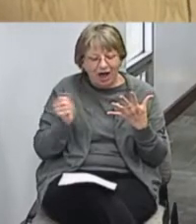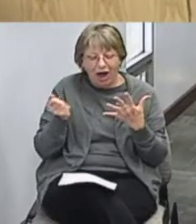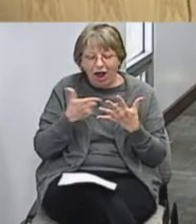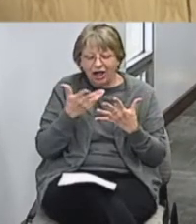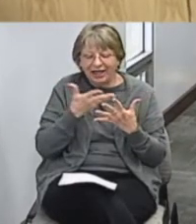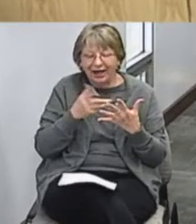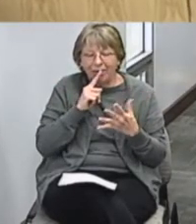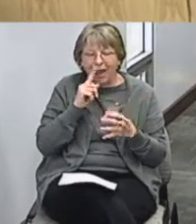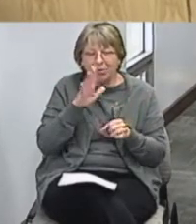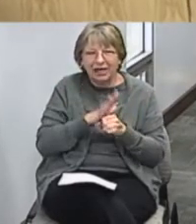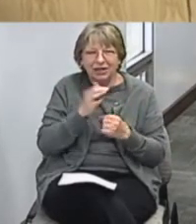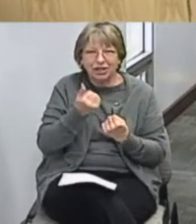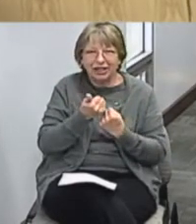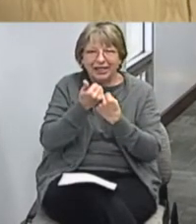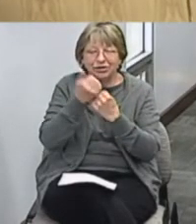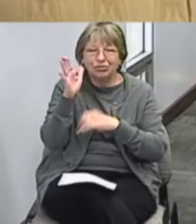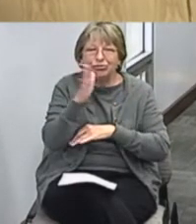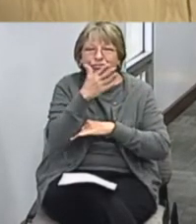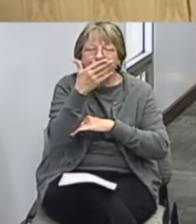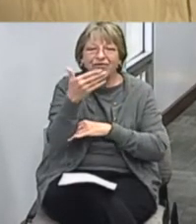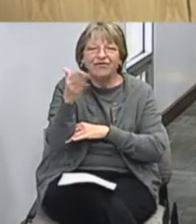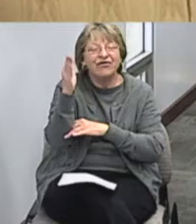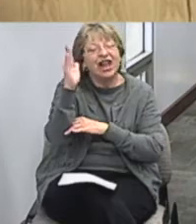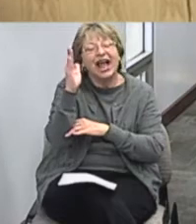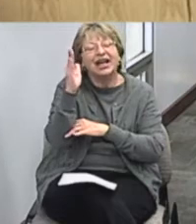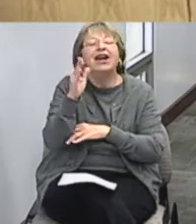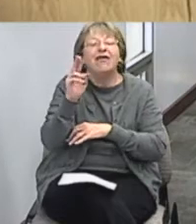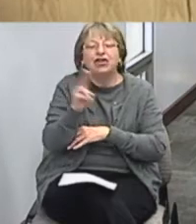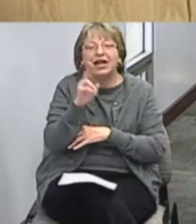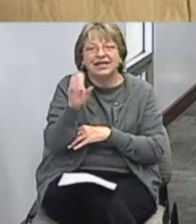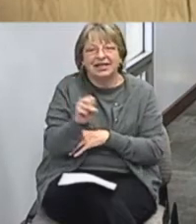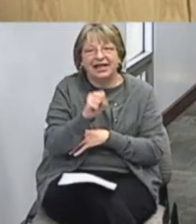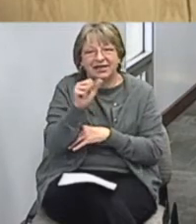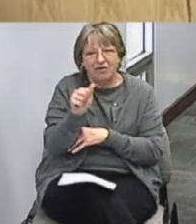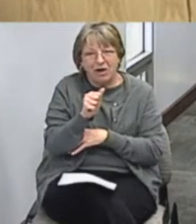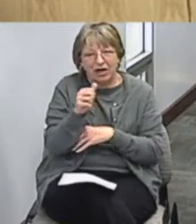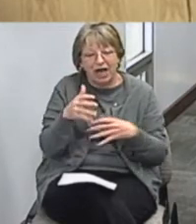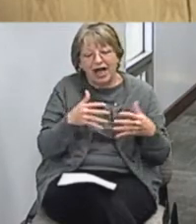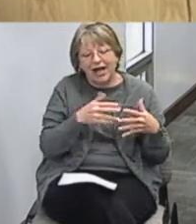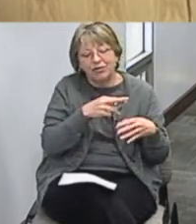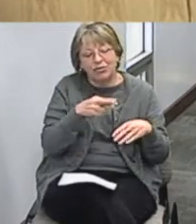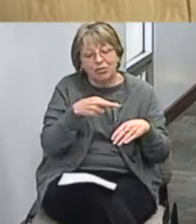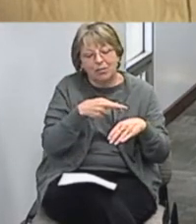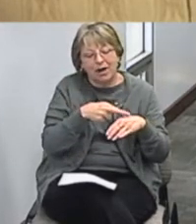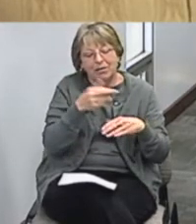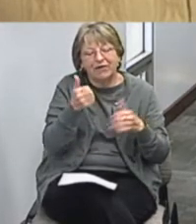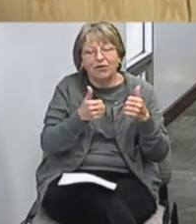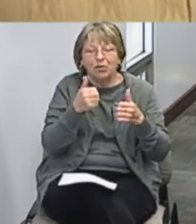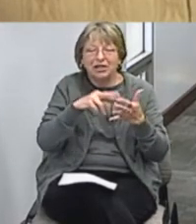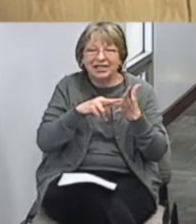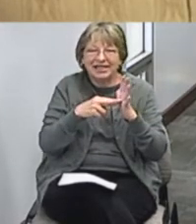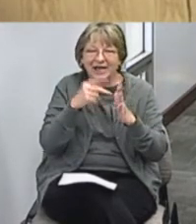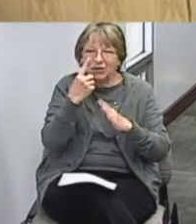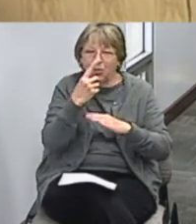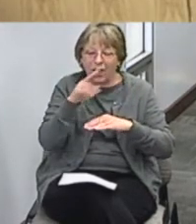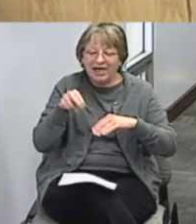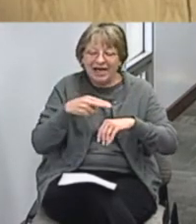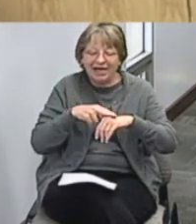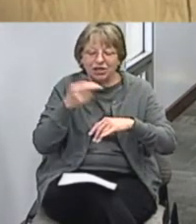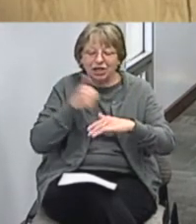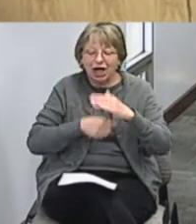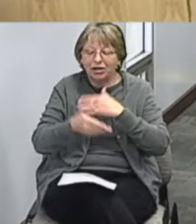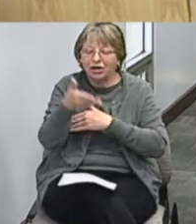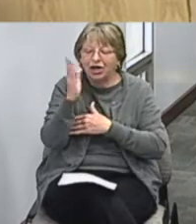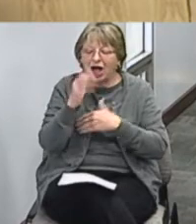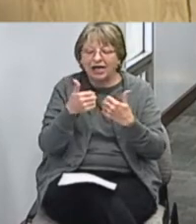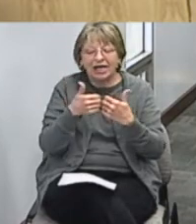the United States of America and to the republic for which it stands, one nation, under God, indivisible,